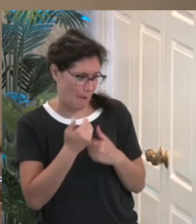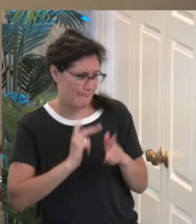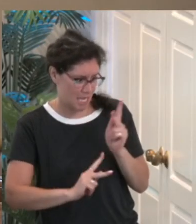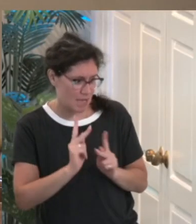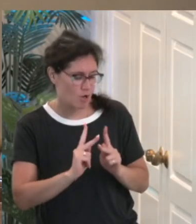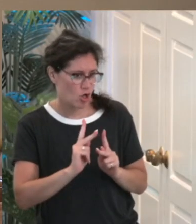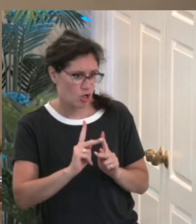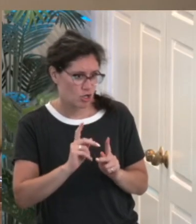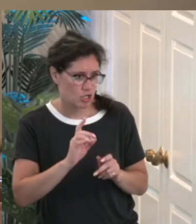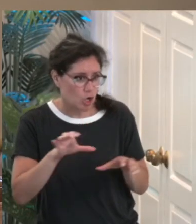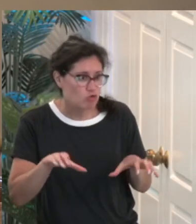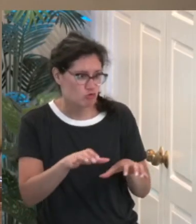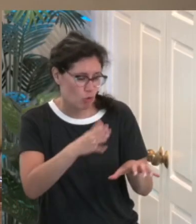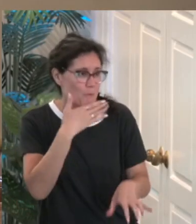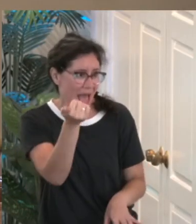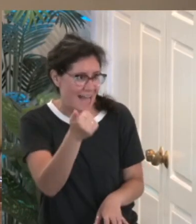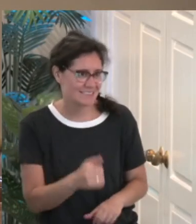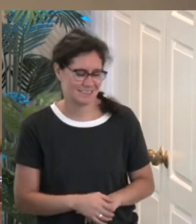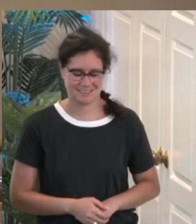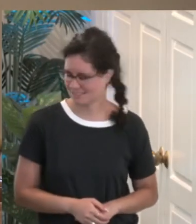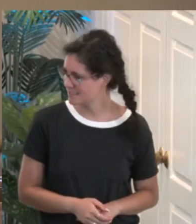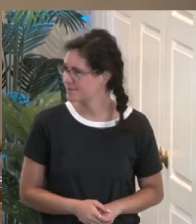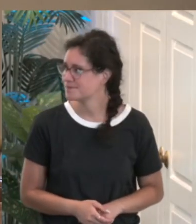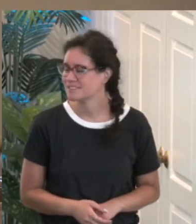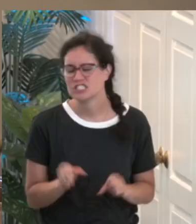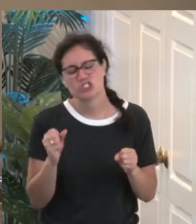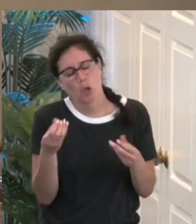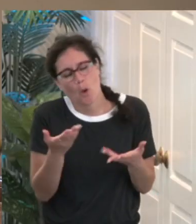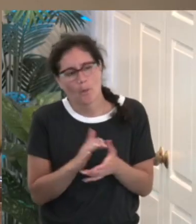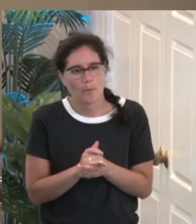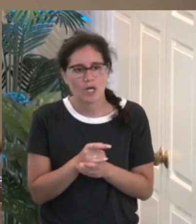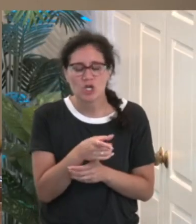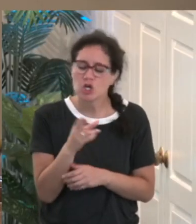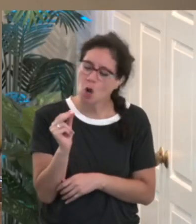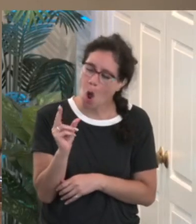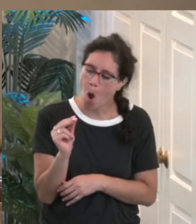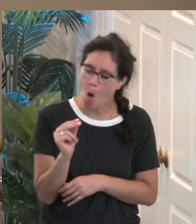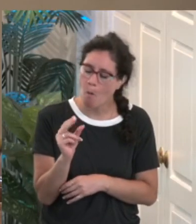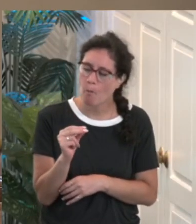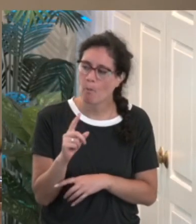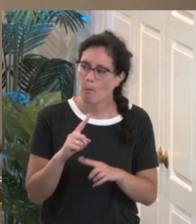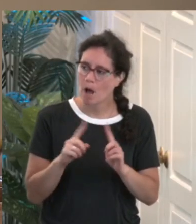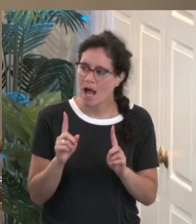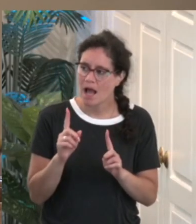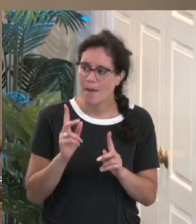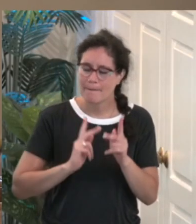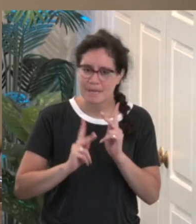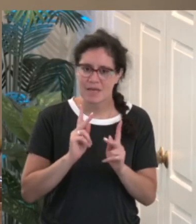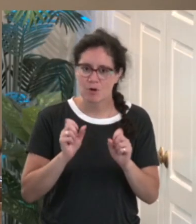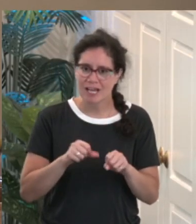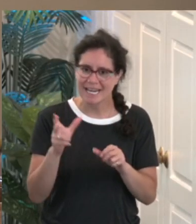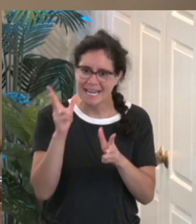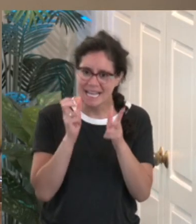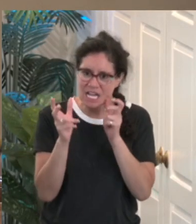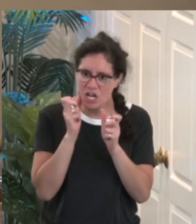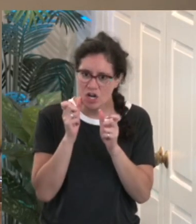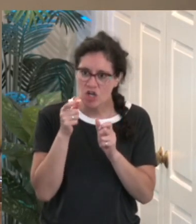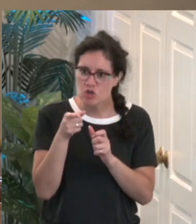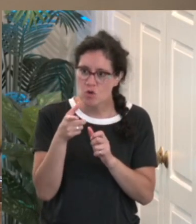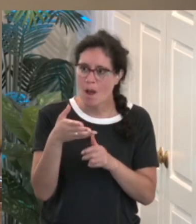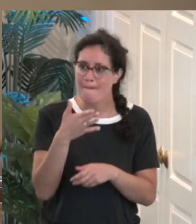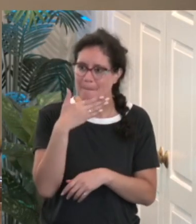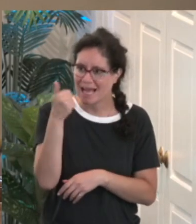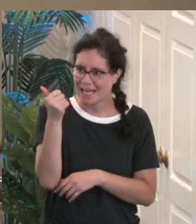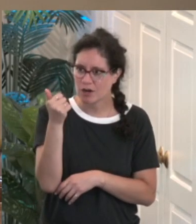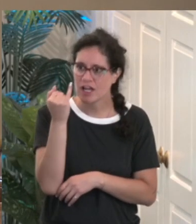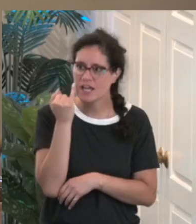do their very best. And so, but she said, no, but people can hear you better